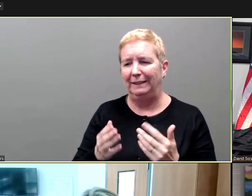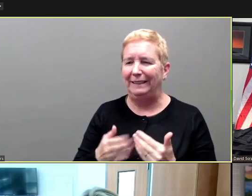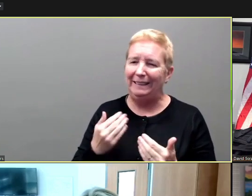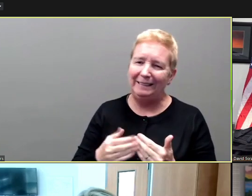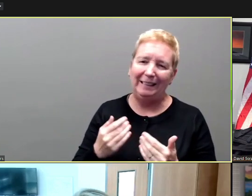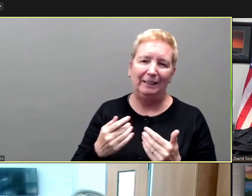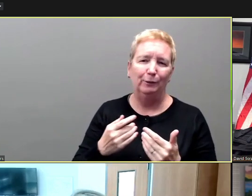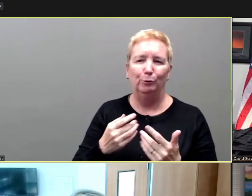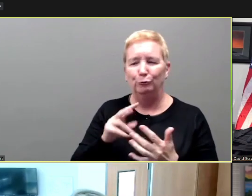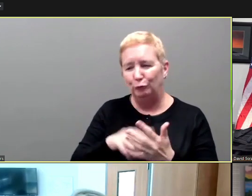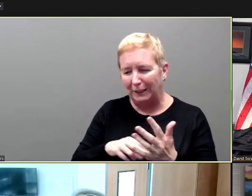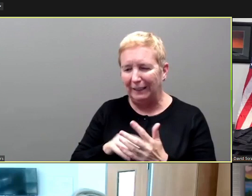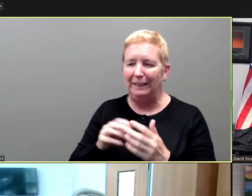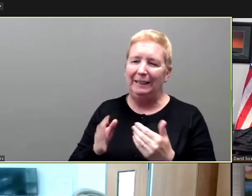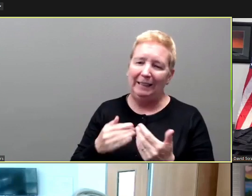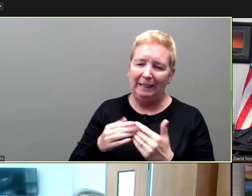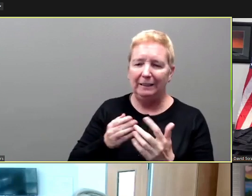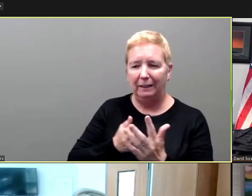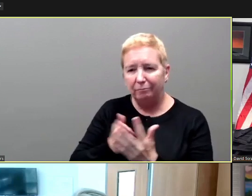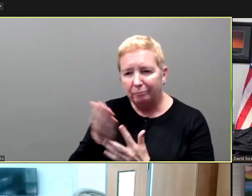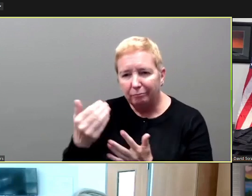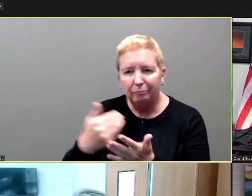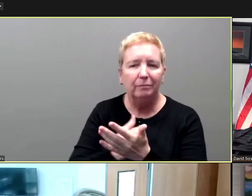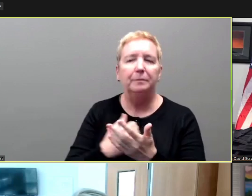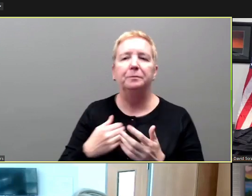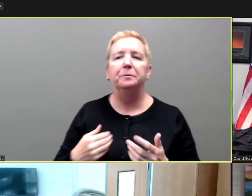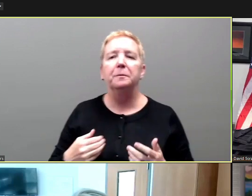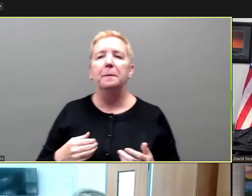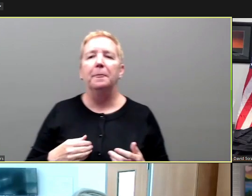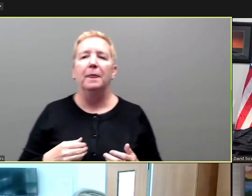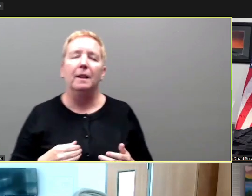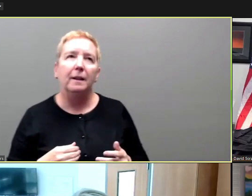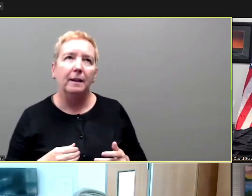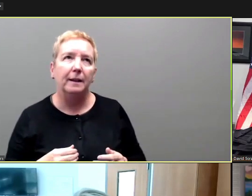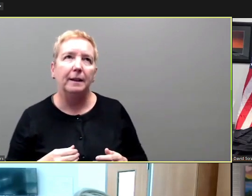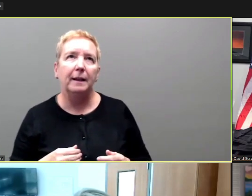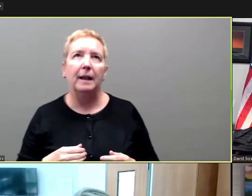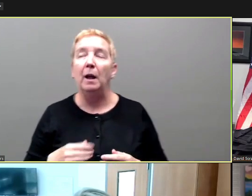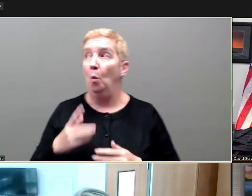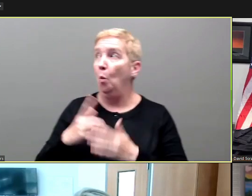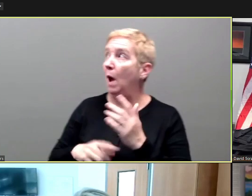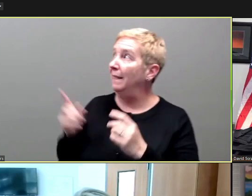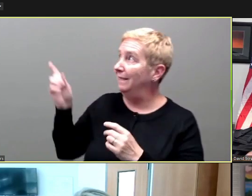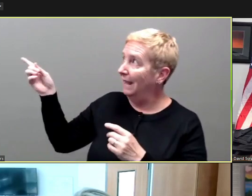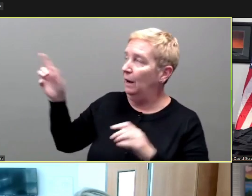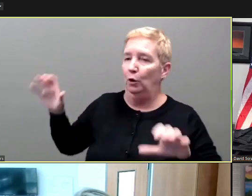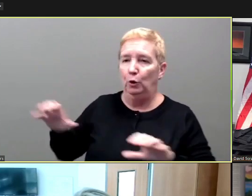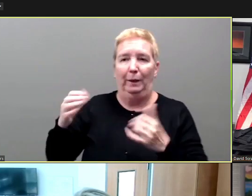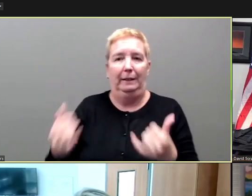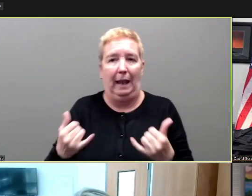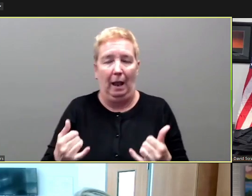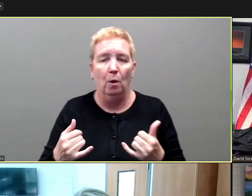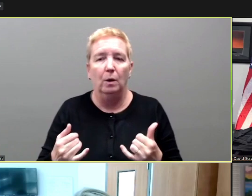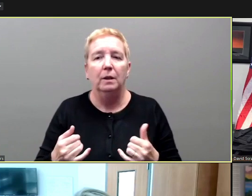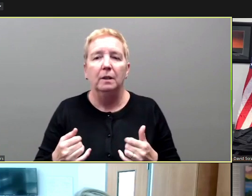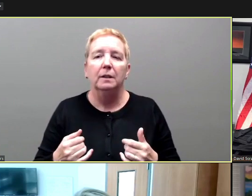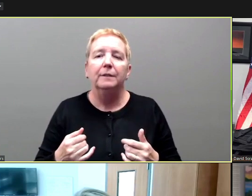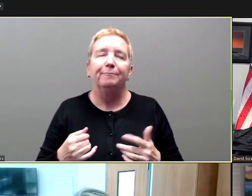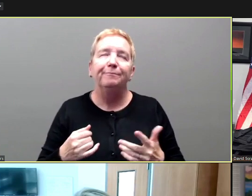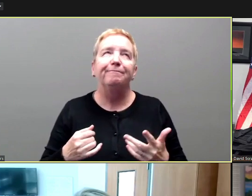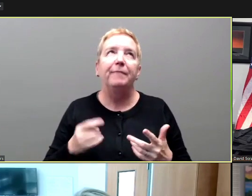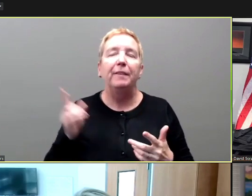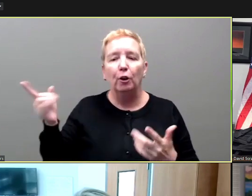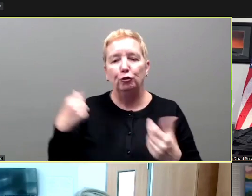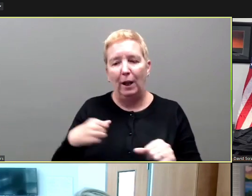gravitating toward and what she was talking about is what some of the things we're starting to see now and things we put in the public health order, more easy